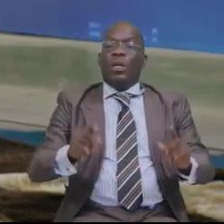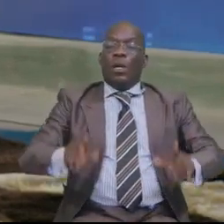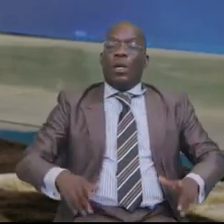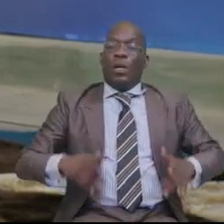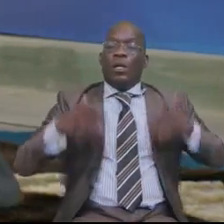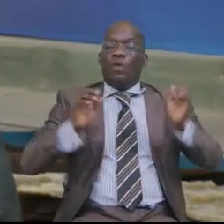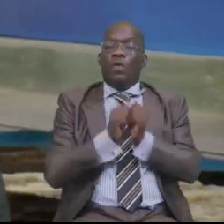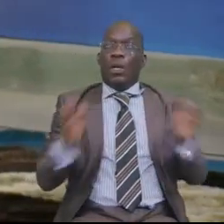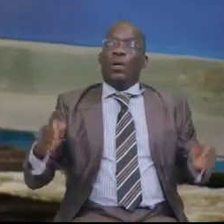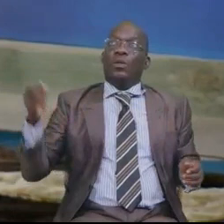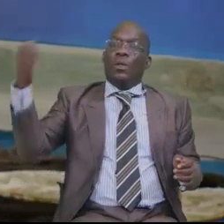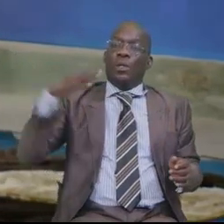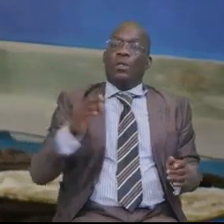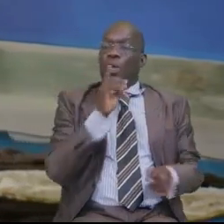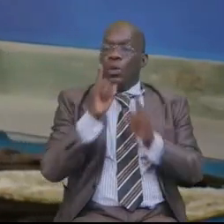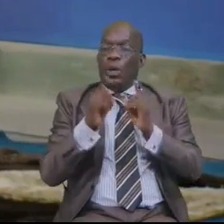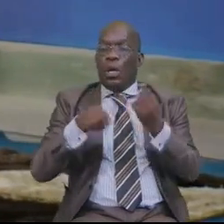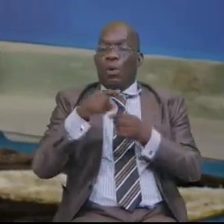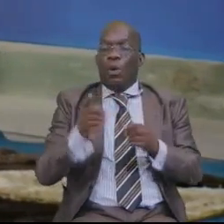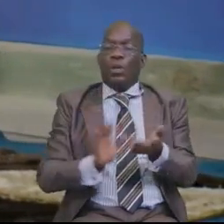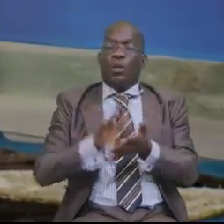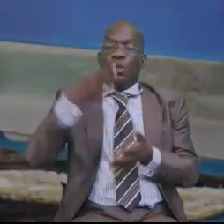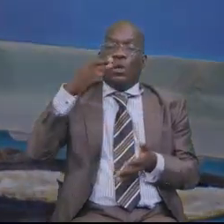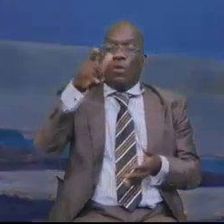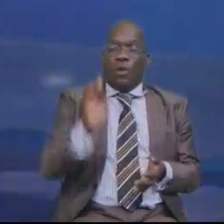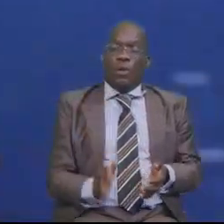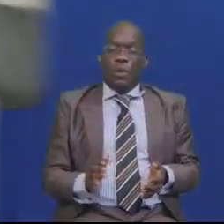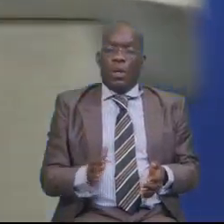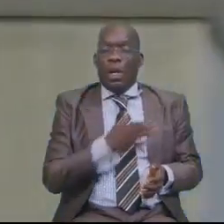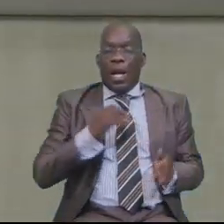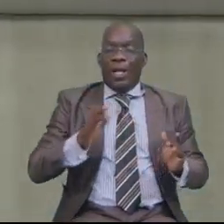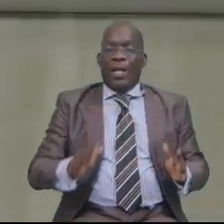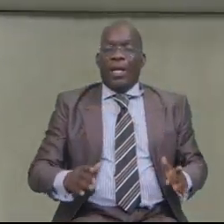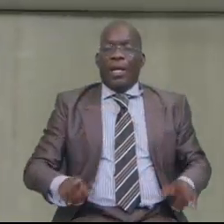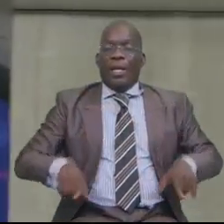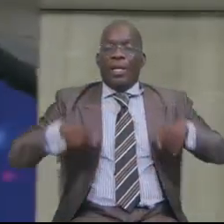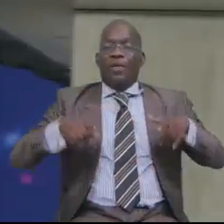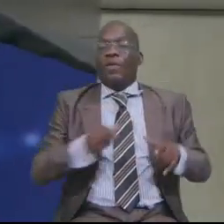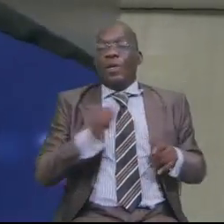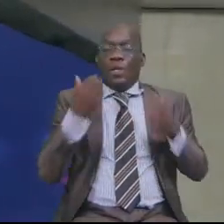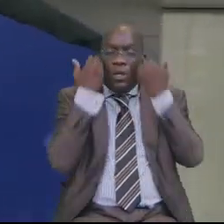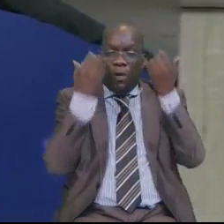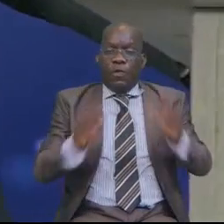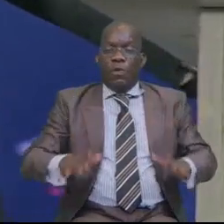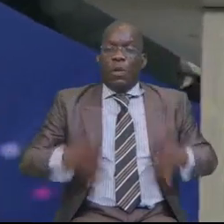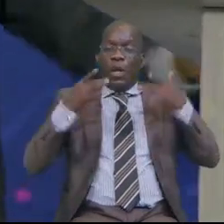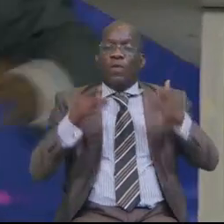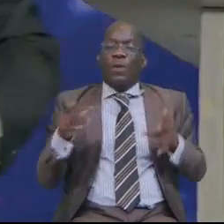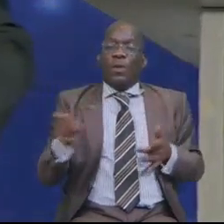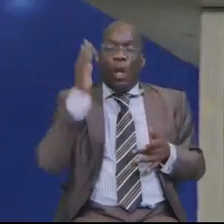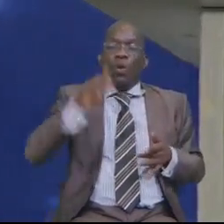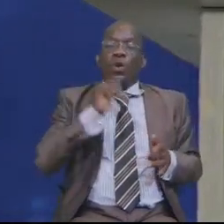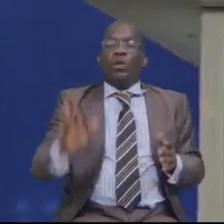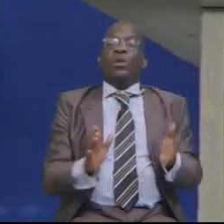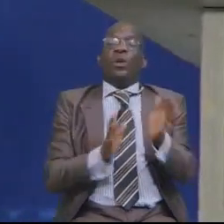he's talking about the glory of God, and he's living a shameful life, they're not going to glorify